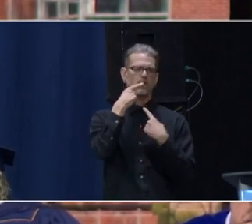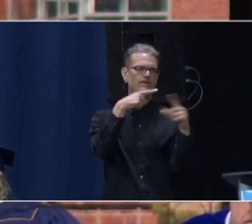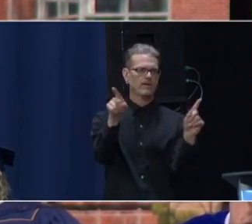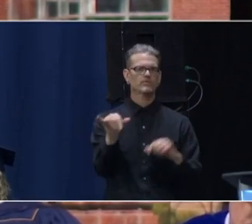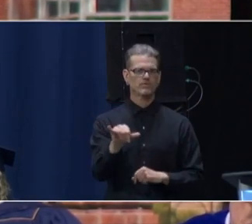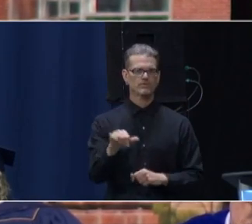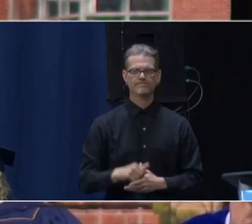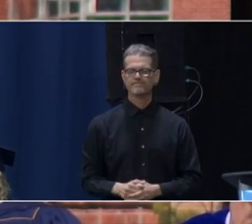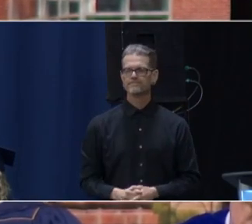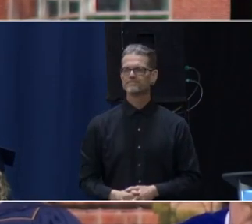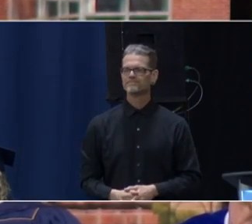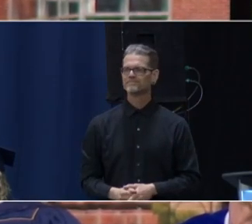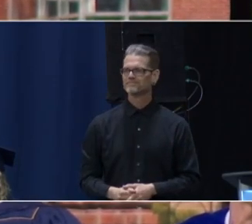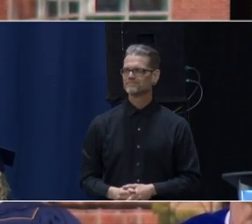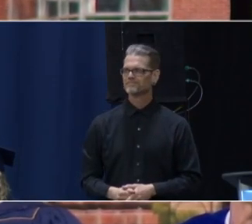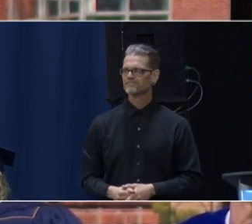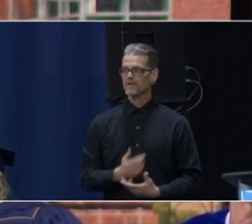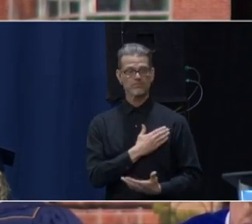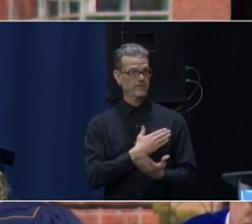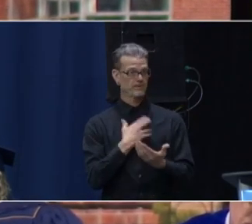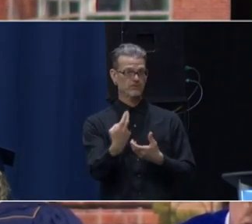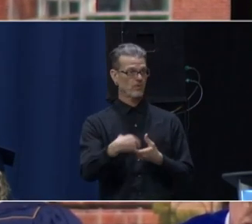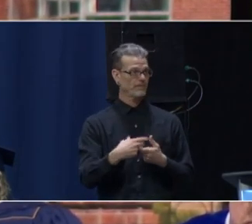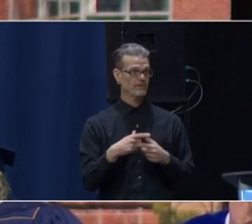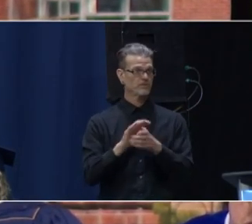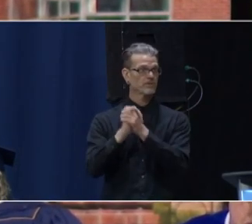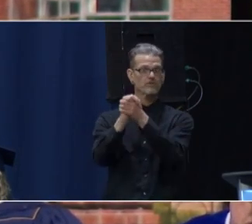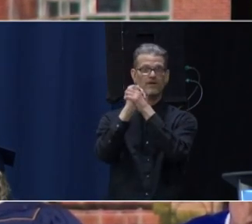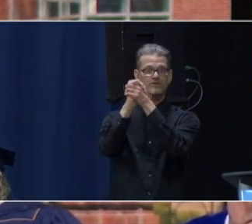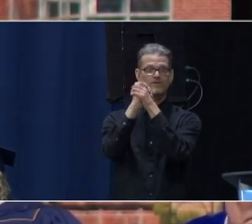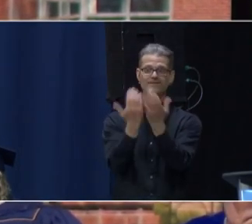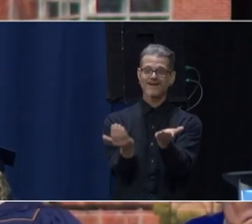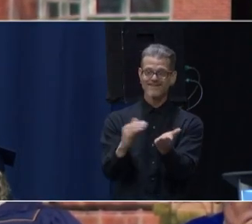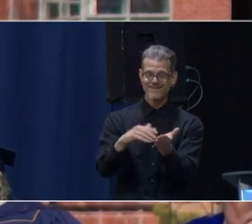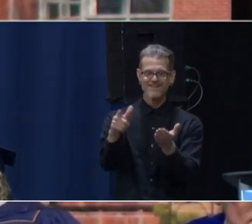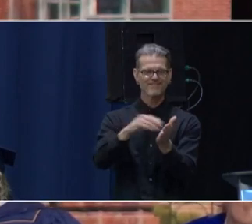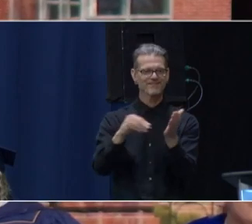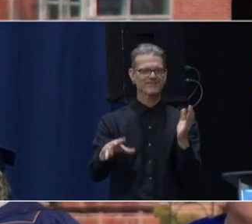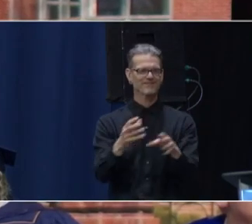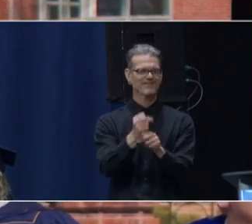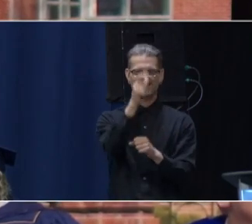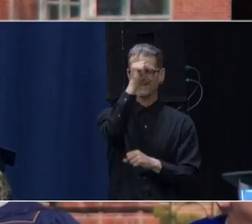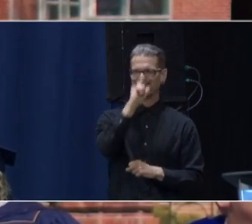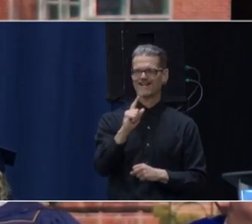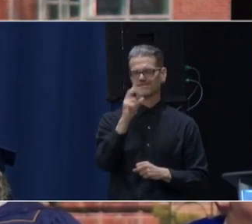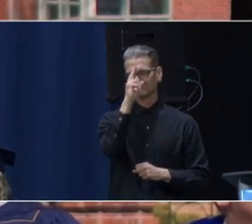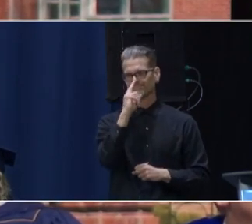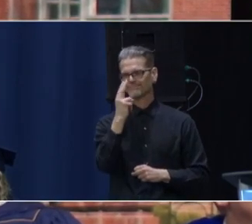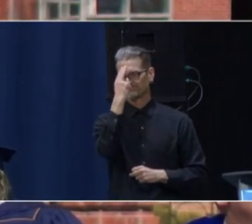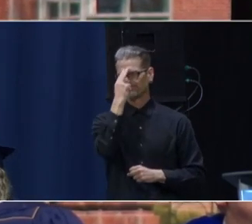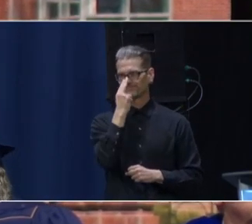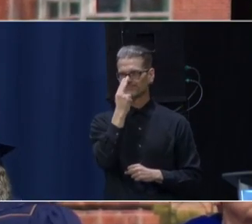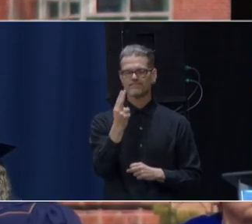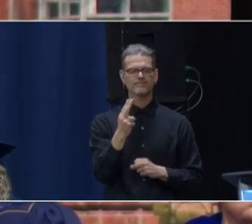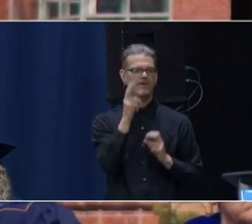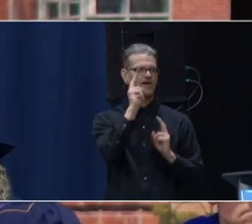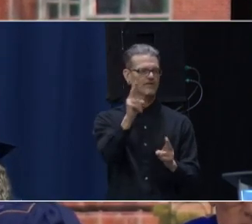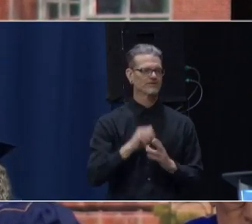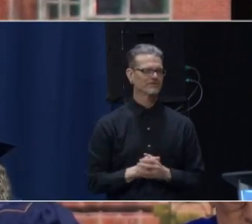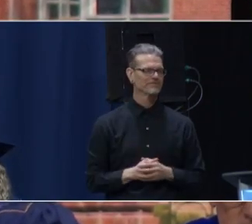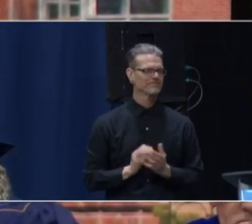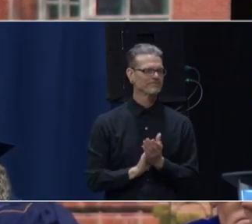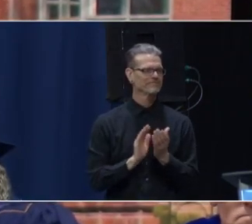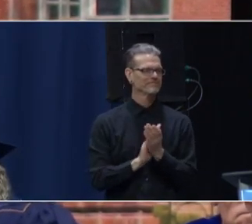their diplomas. Please join me in congratulating once again students receiving the Latin honors.